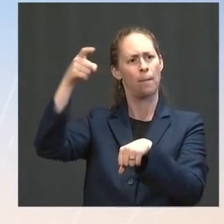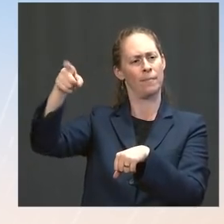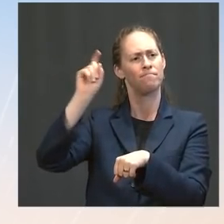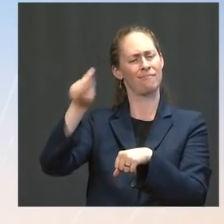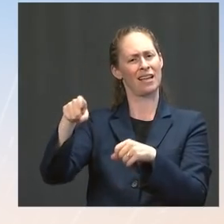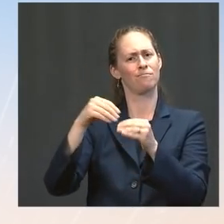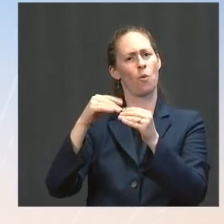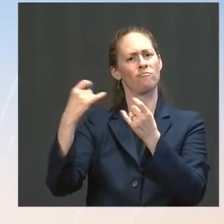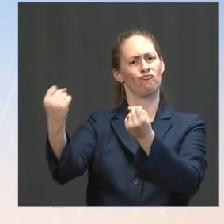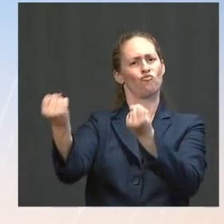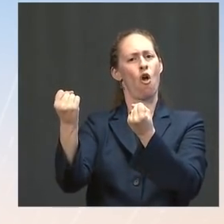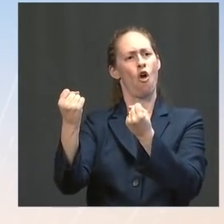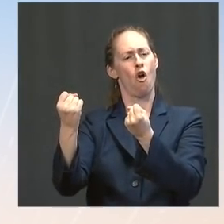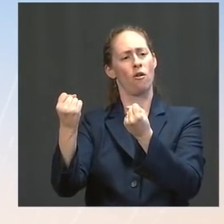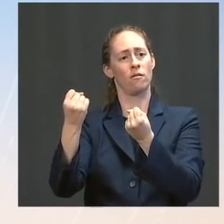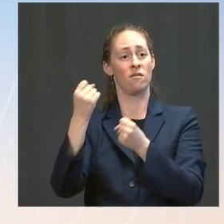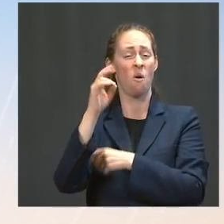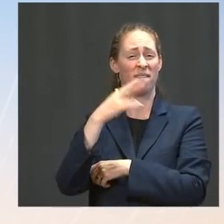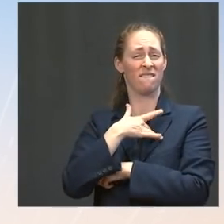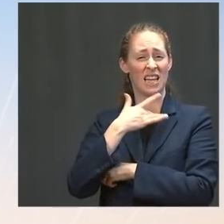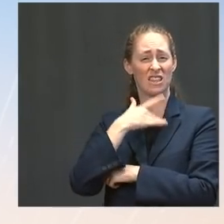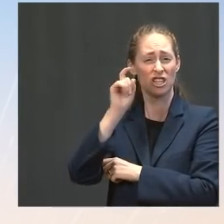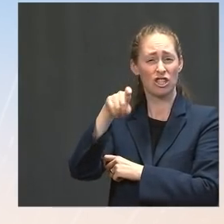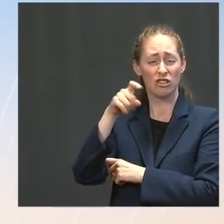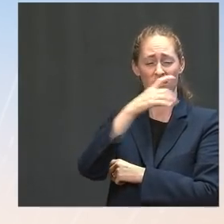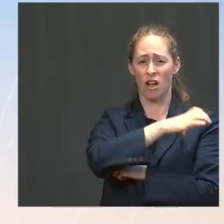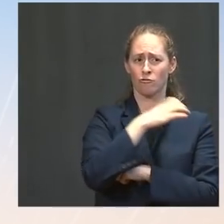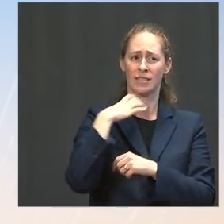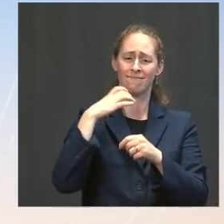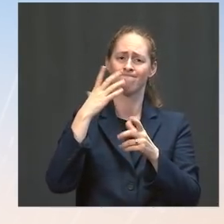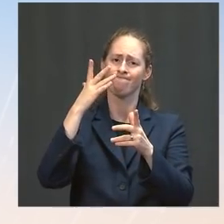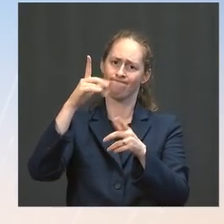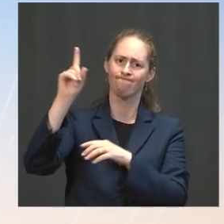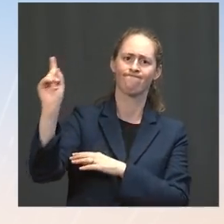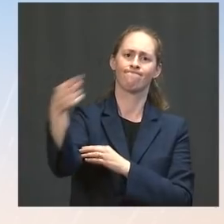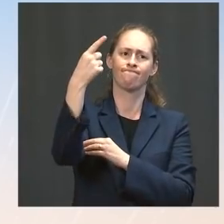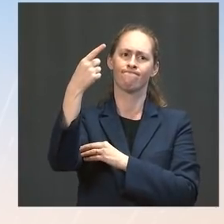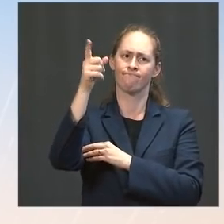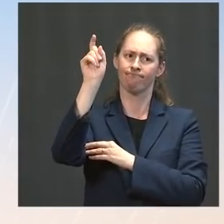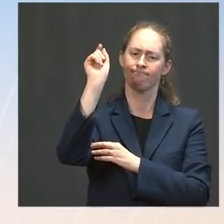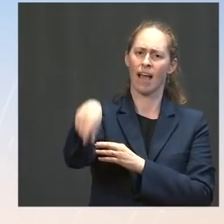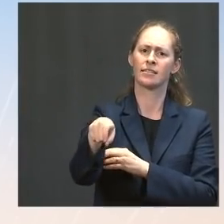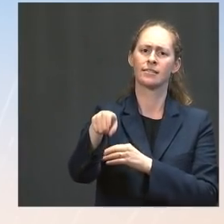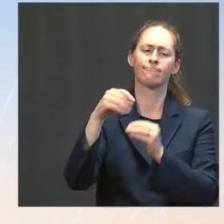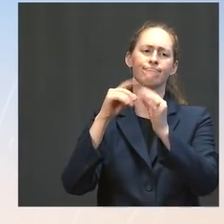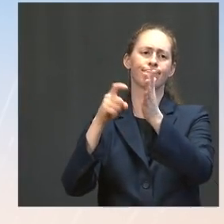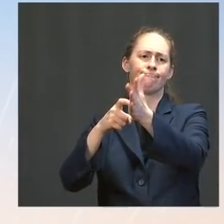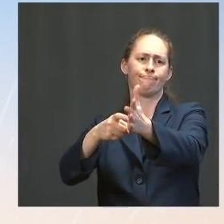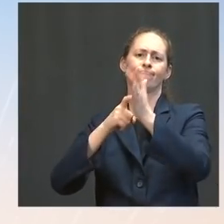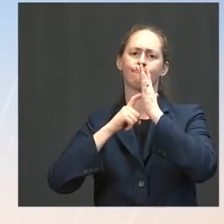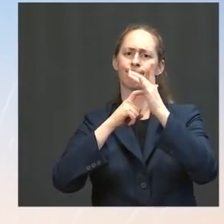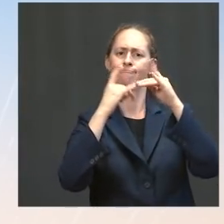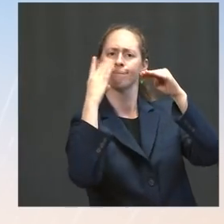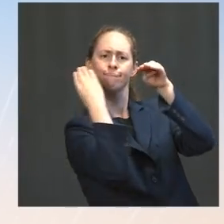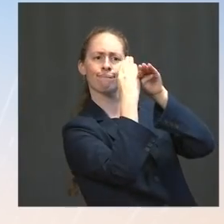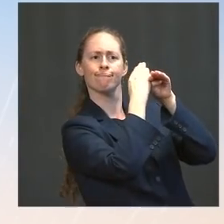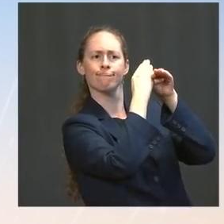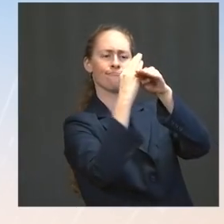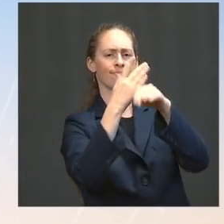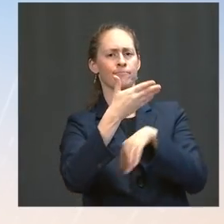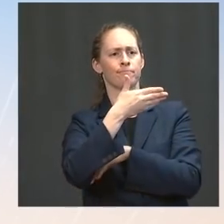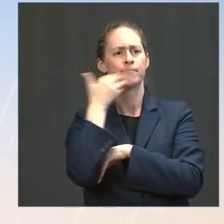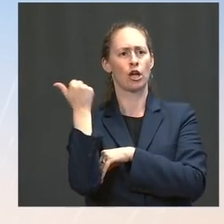ahead. Could I just follow up a little bit on some of Nancy's questions about Sure. refugees? Yeah. So first, you talked about the vetting that's